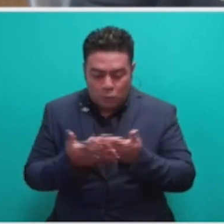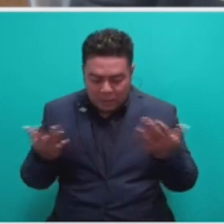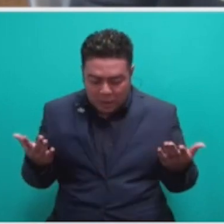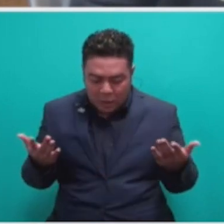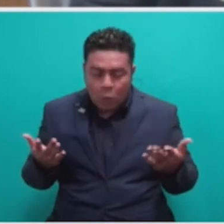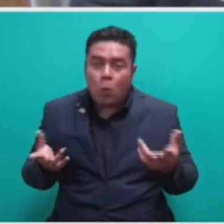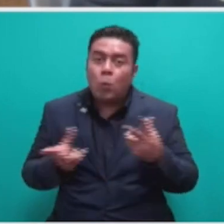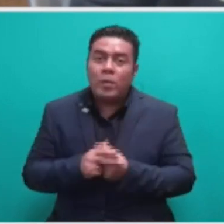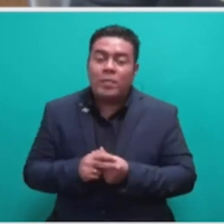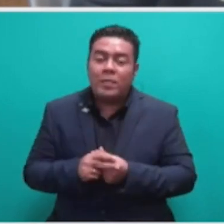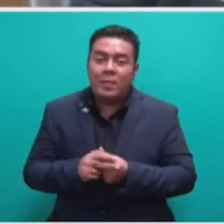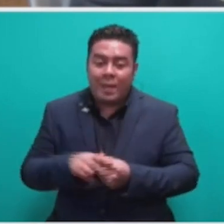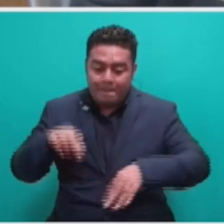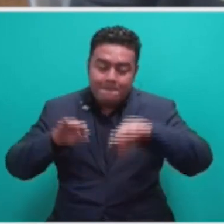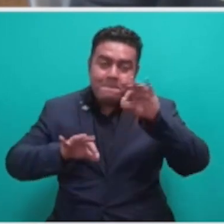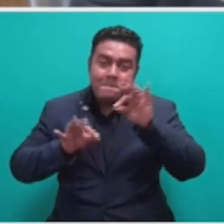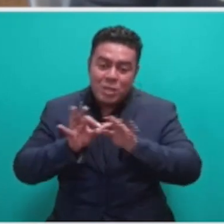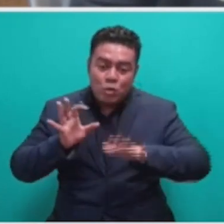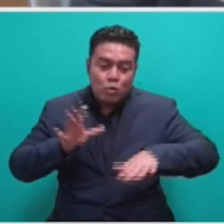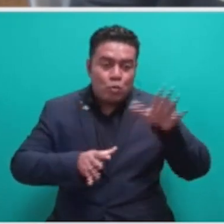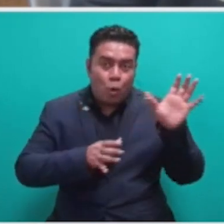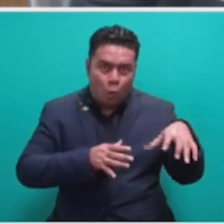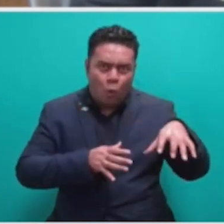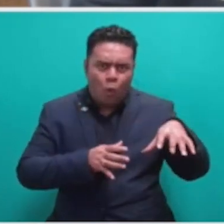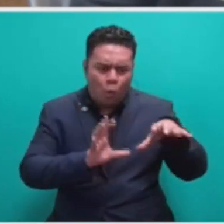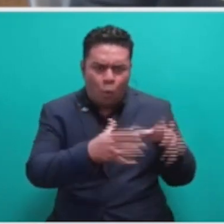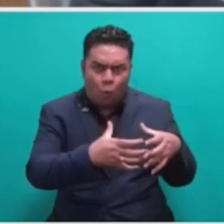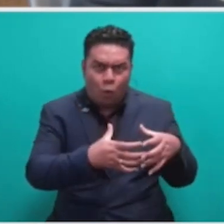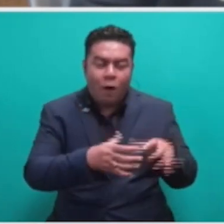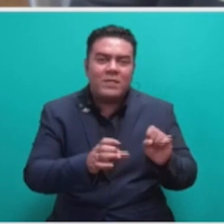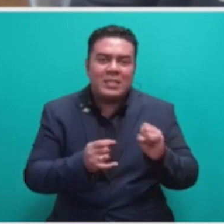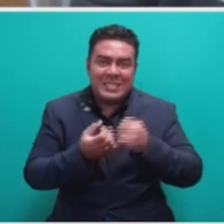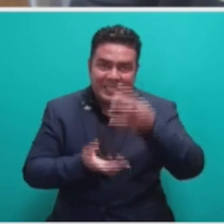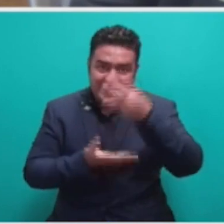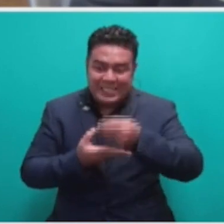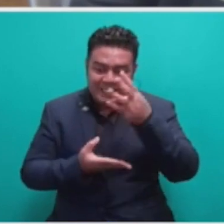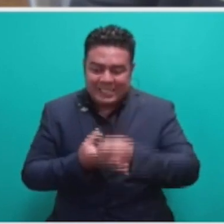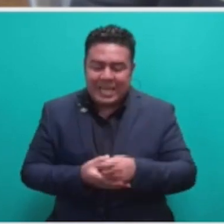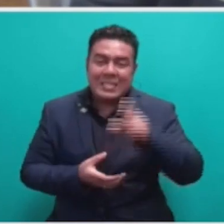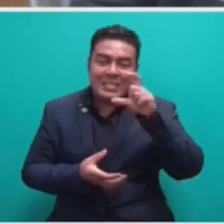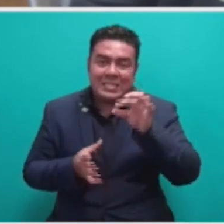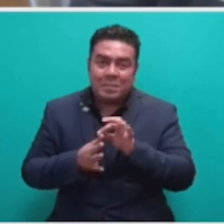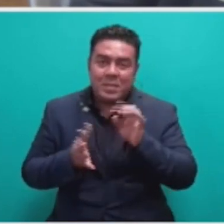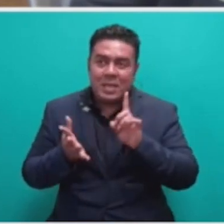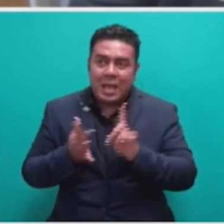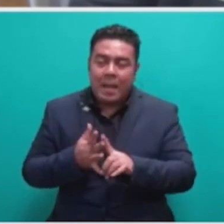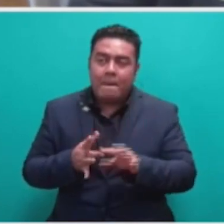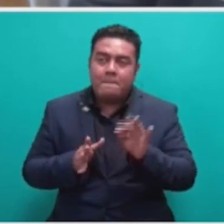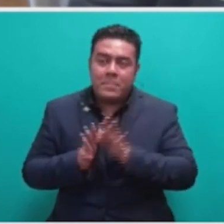with the Bureau of Statistics, for example, the CPI base that we are using now